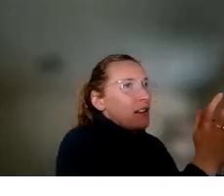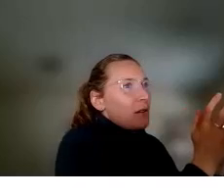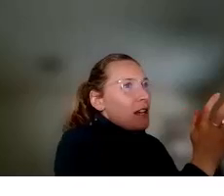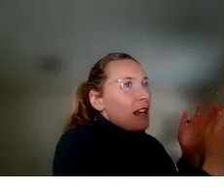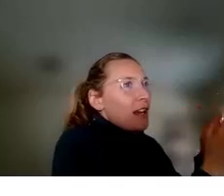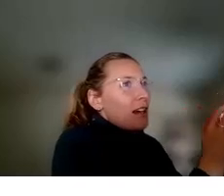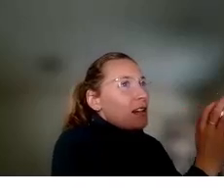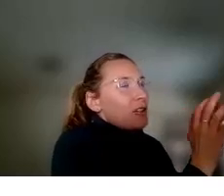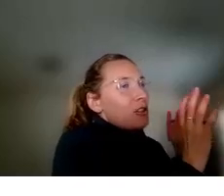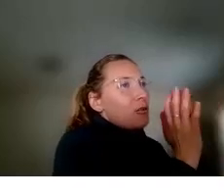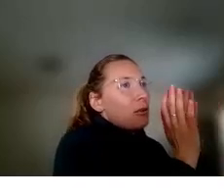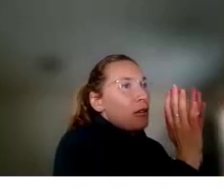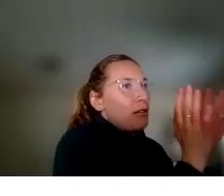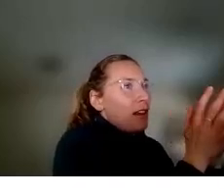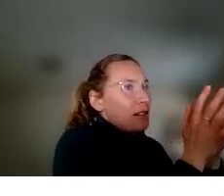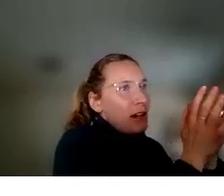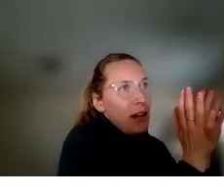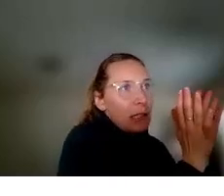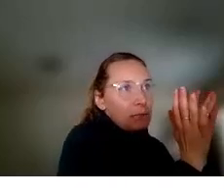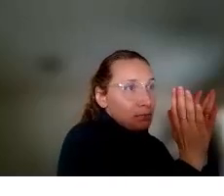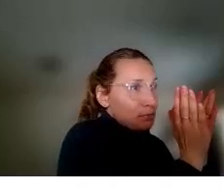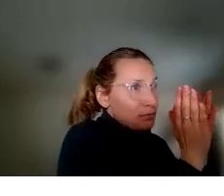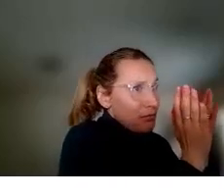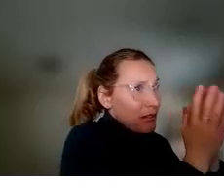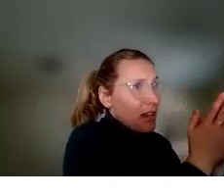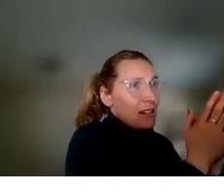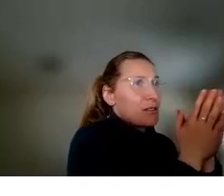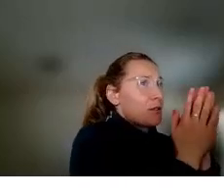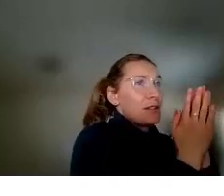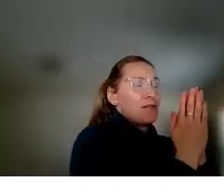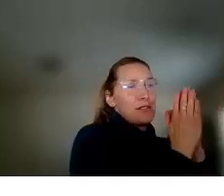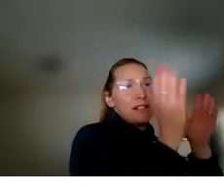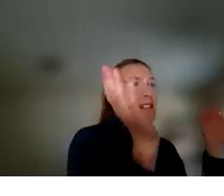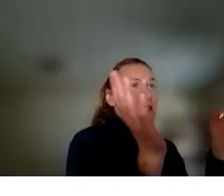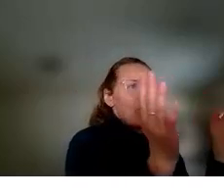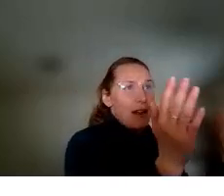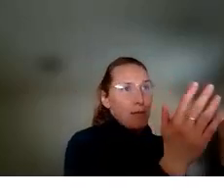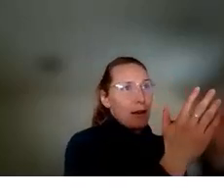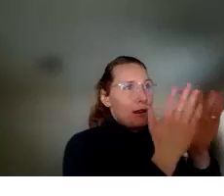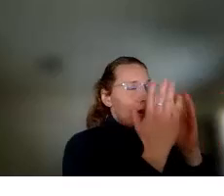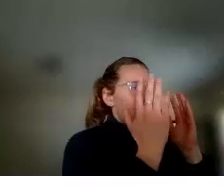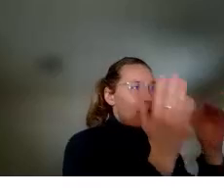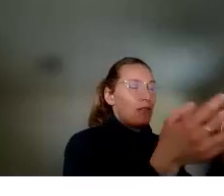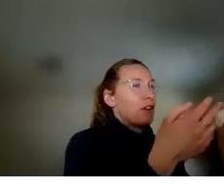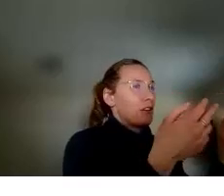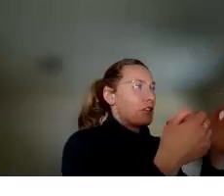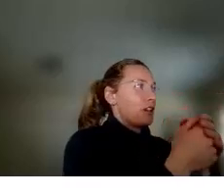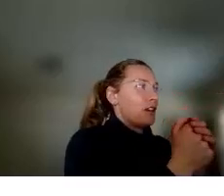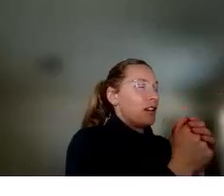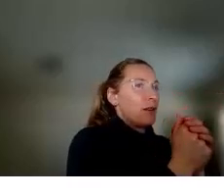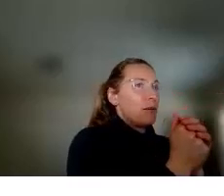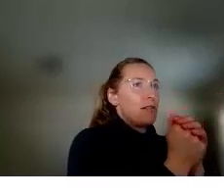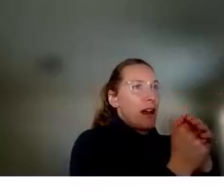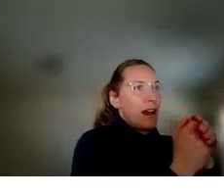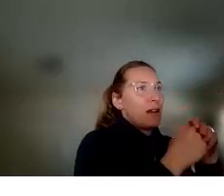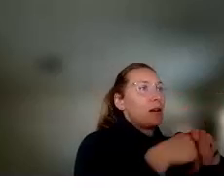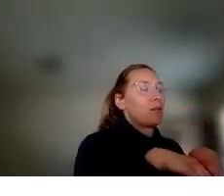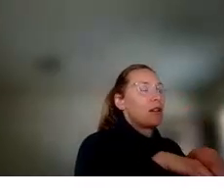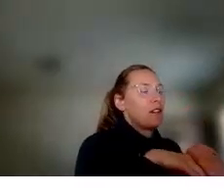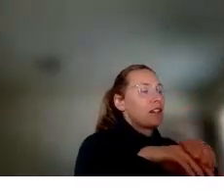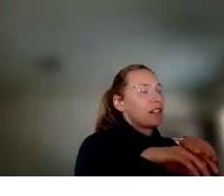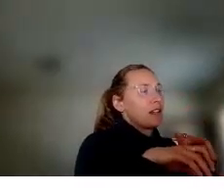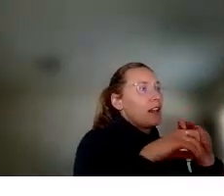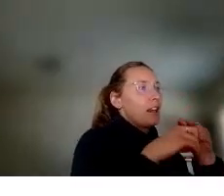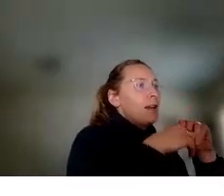doing everything that we can to prevent any sort of CCM malfunction like we've